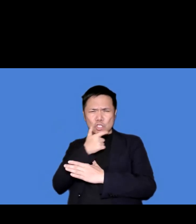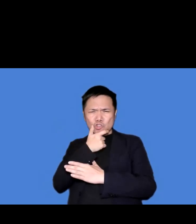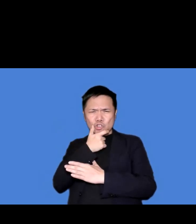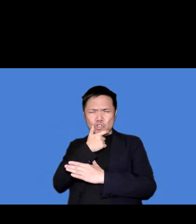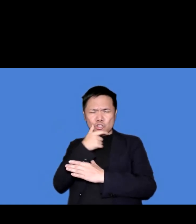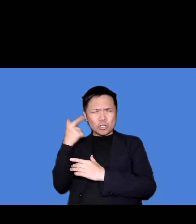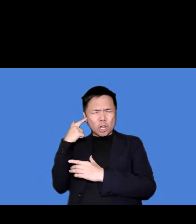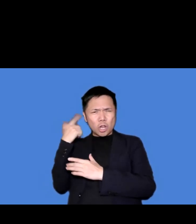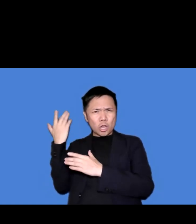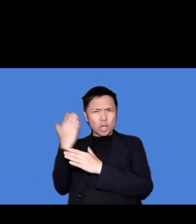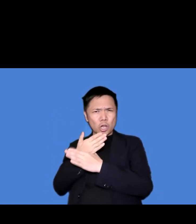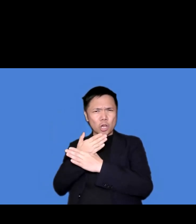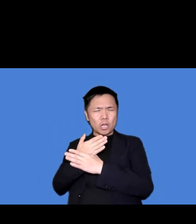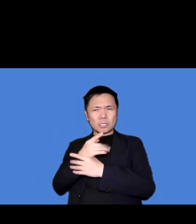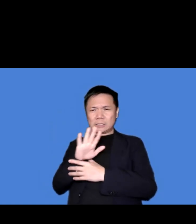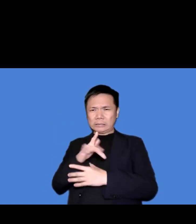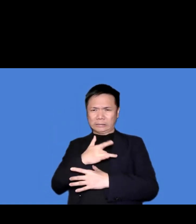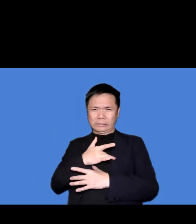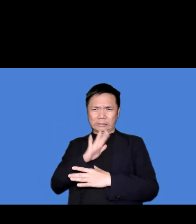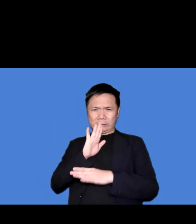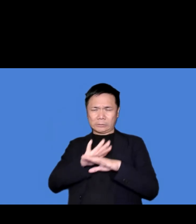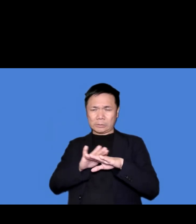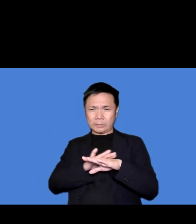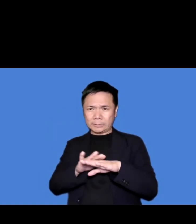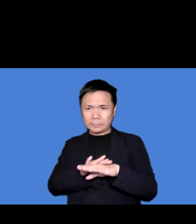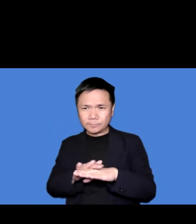Sorry, but it's creating a disturbance.